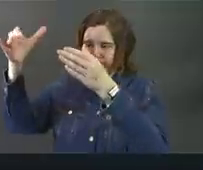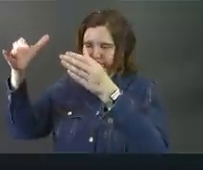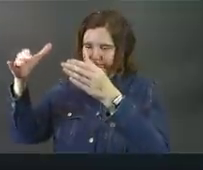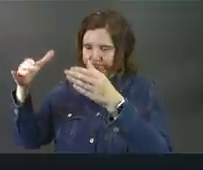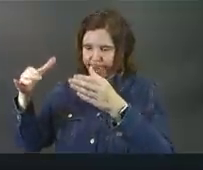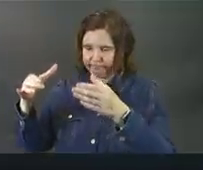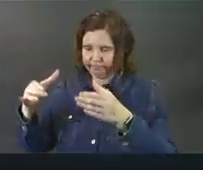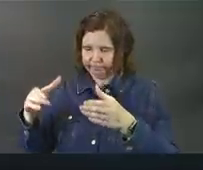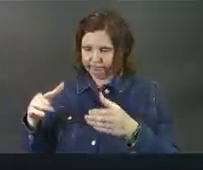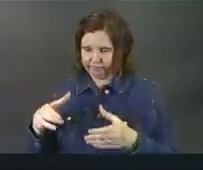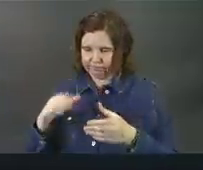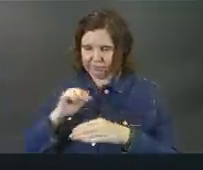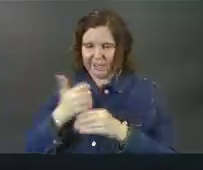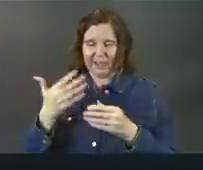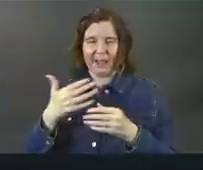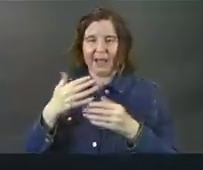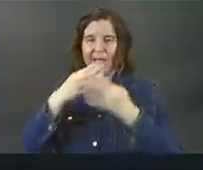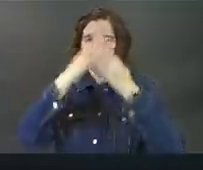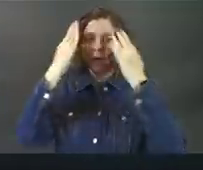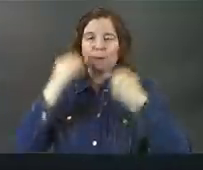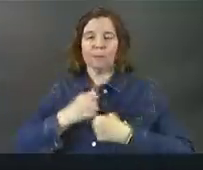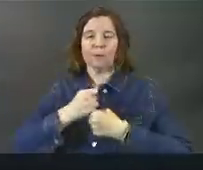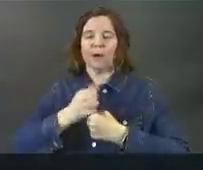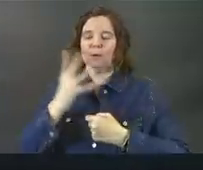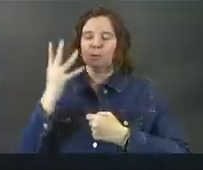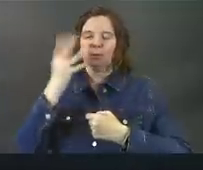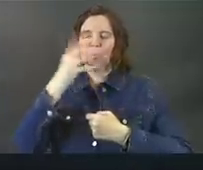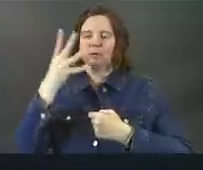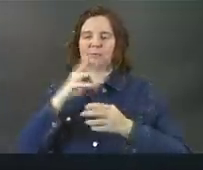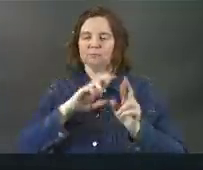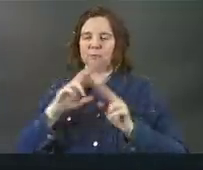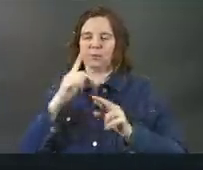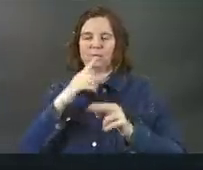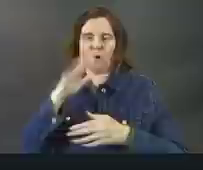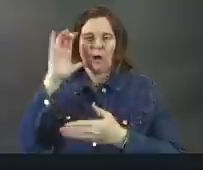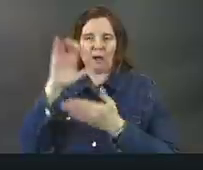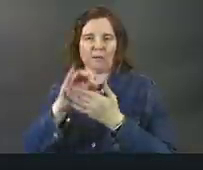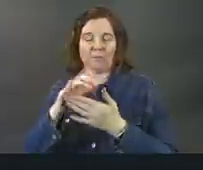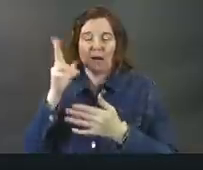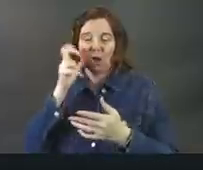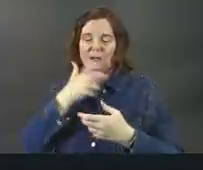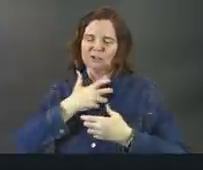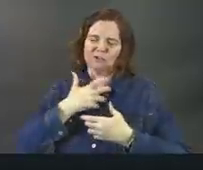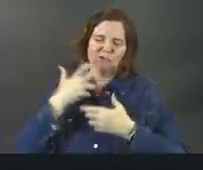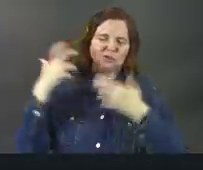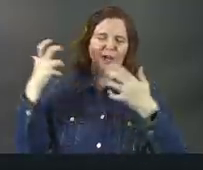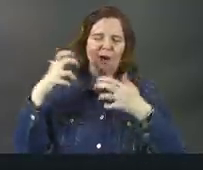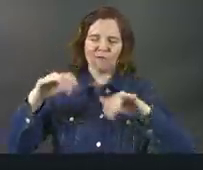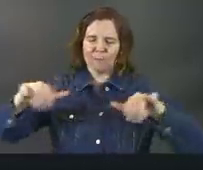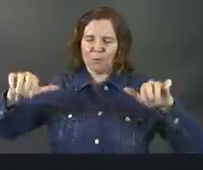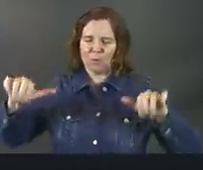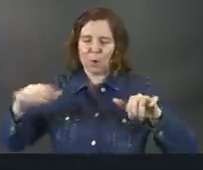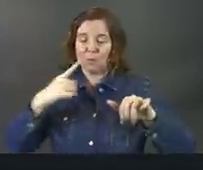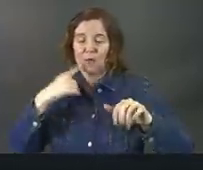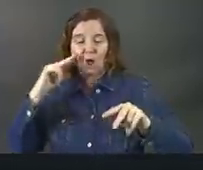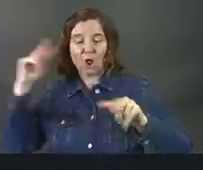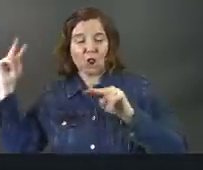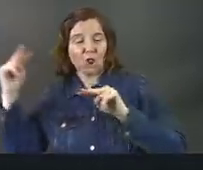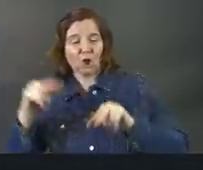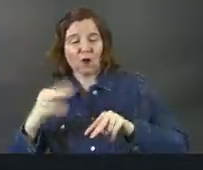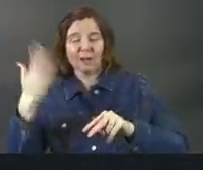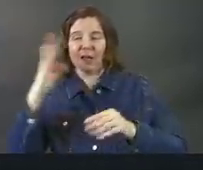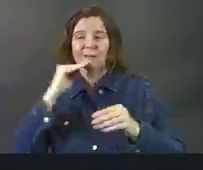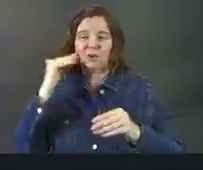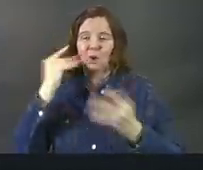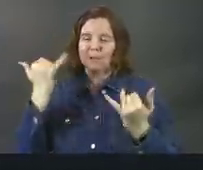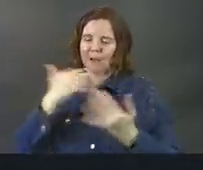coming down from God out of heaven like a bride beautifully dressed for her husband. I heard a loud shout from the throne saying, look, God's home is